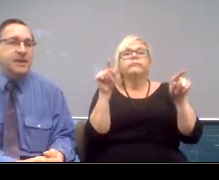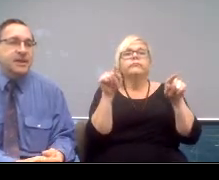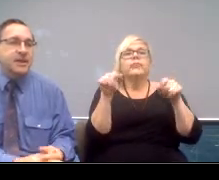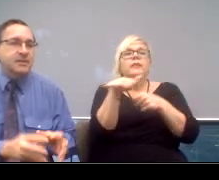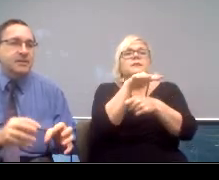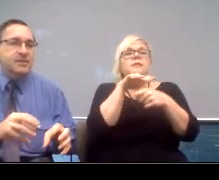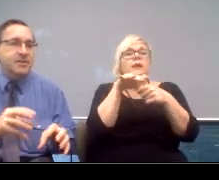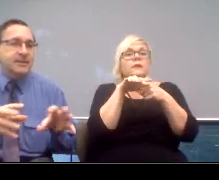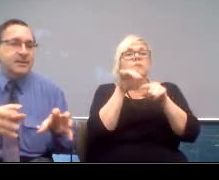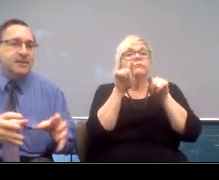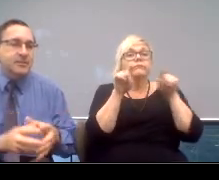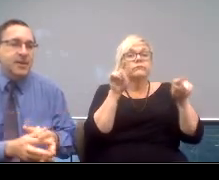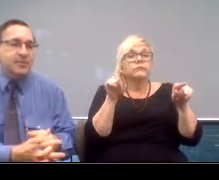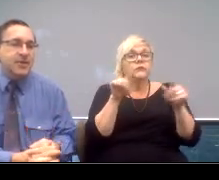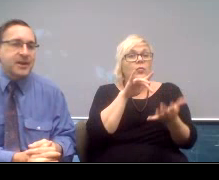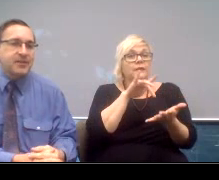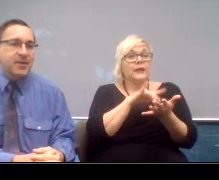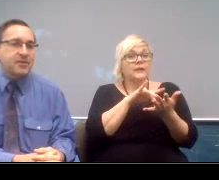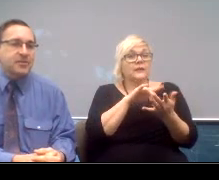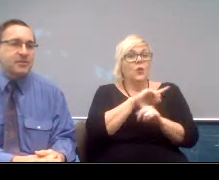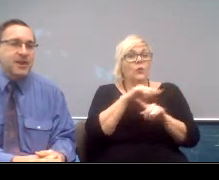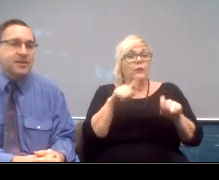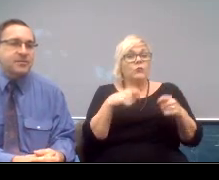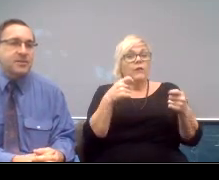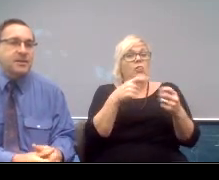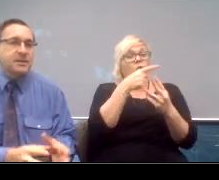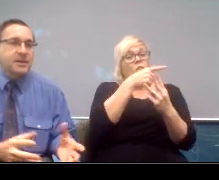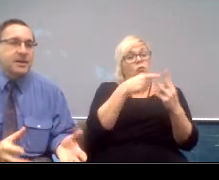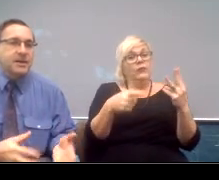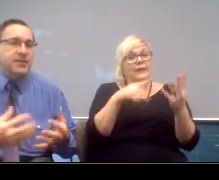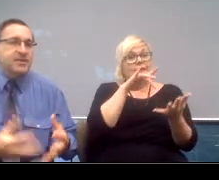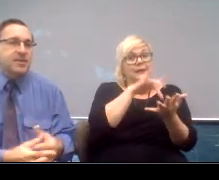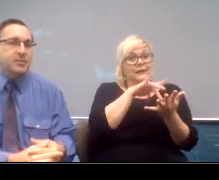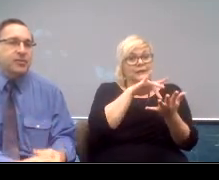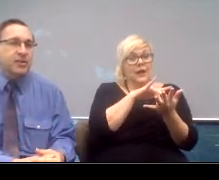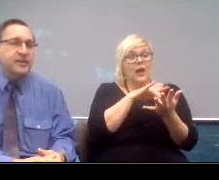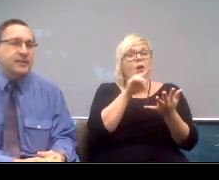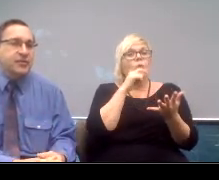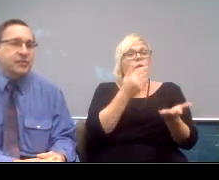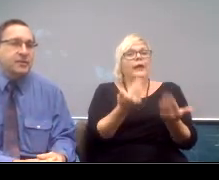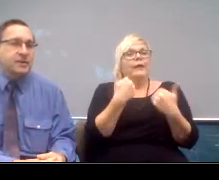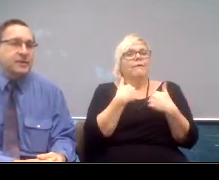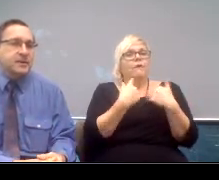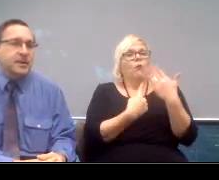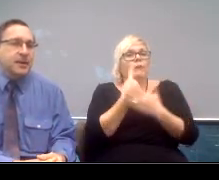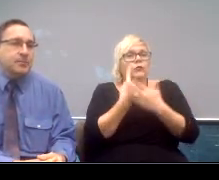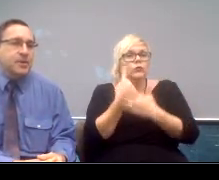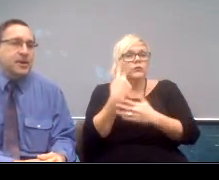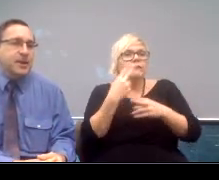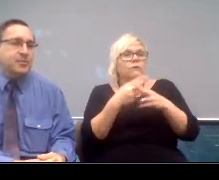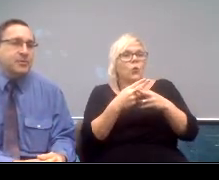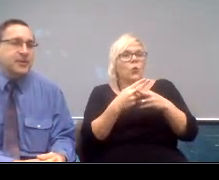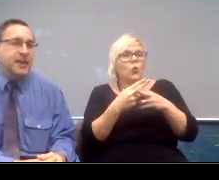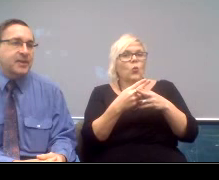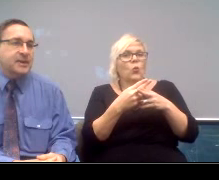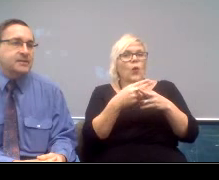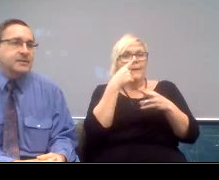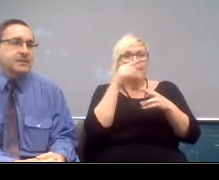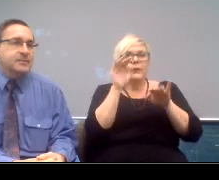So the centres that we are providing in those three places will give us the opportunity to bring